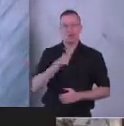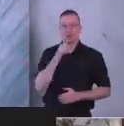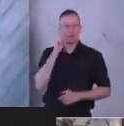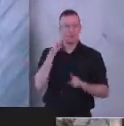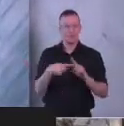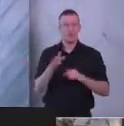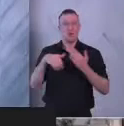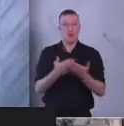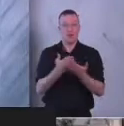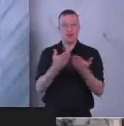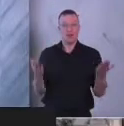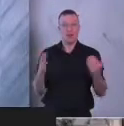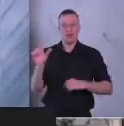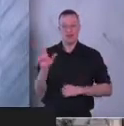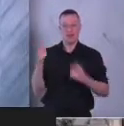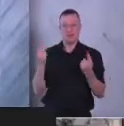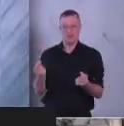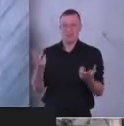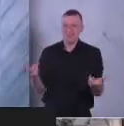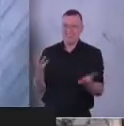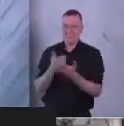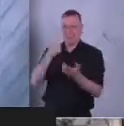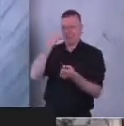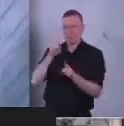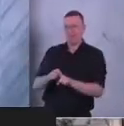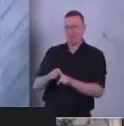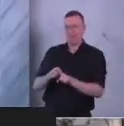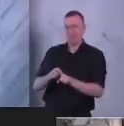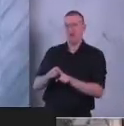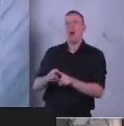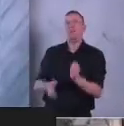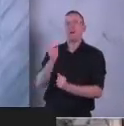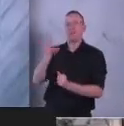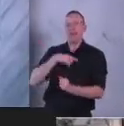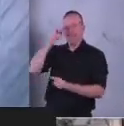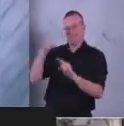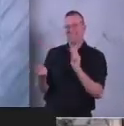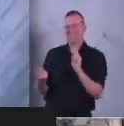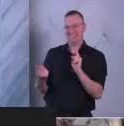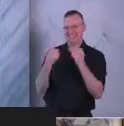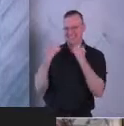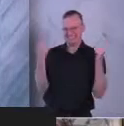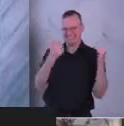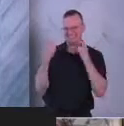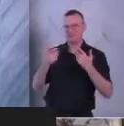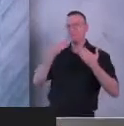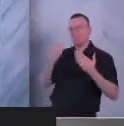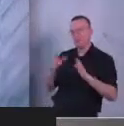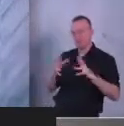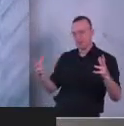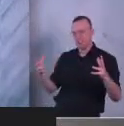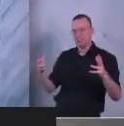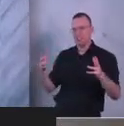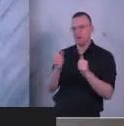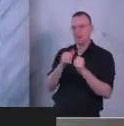the things that the Liberals do. Just most of it. Thank you very much. Thank you.